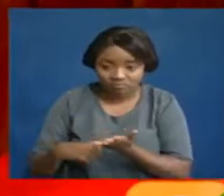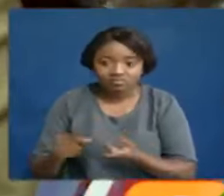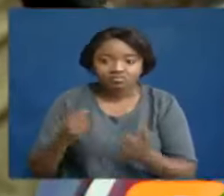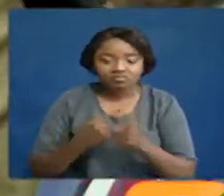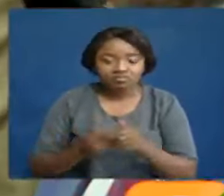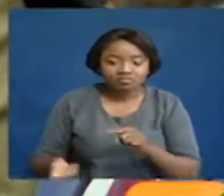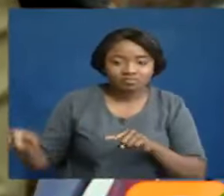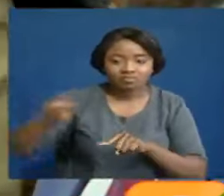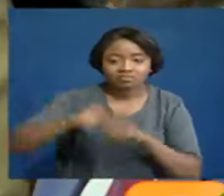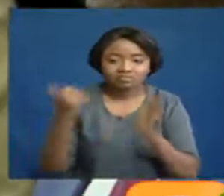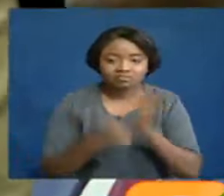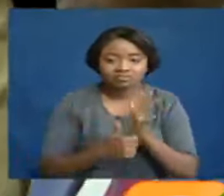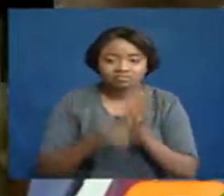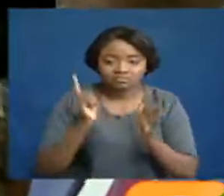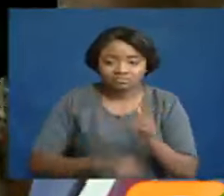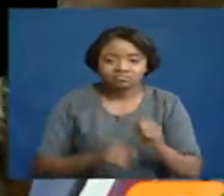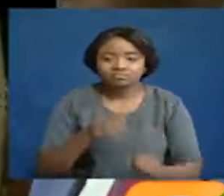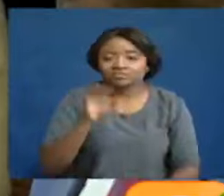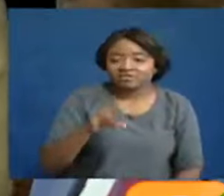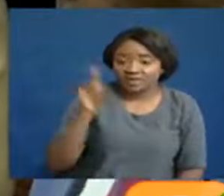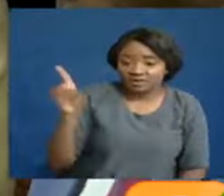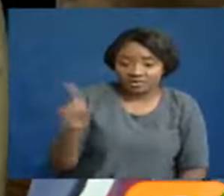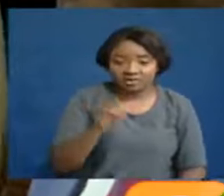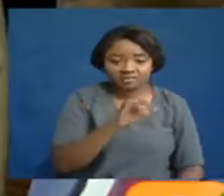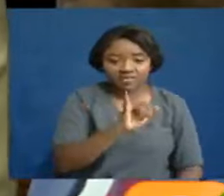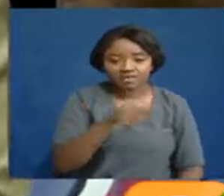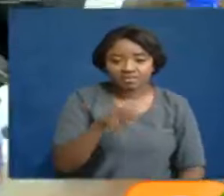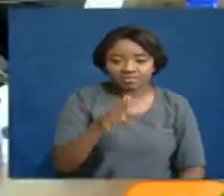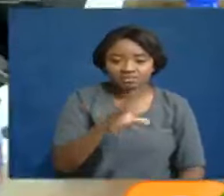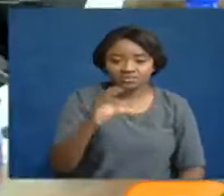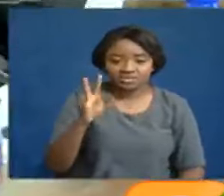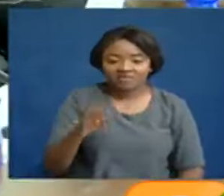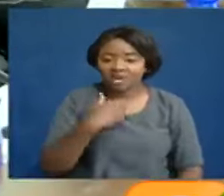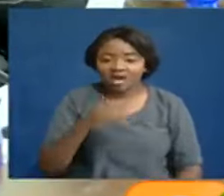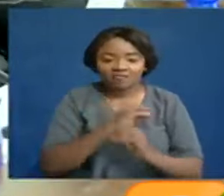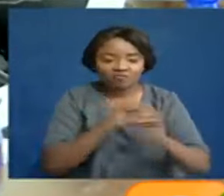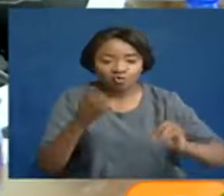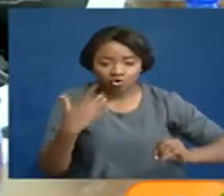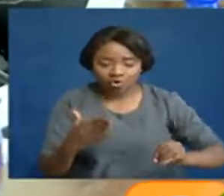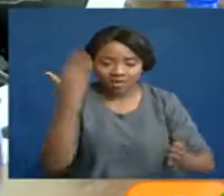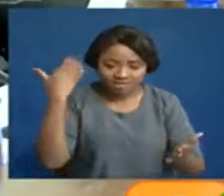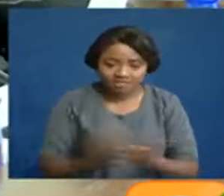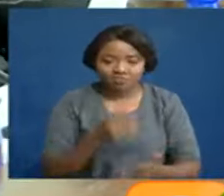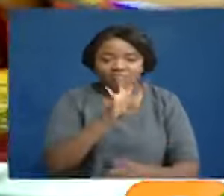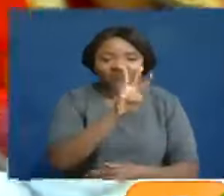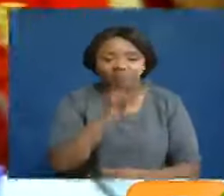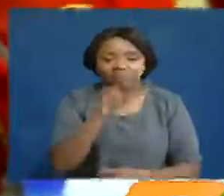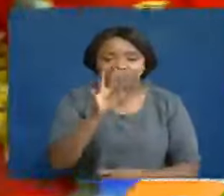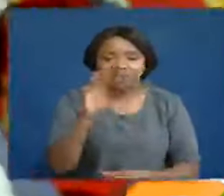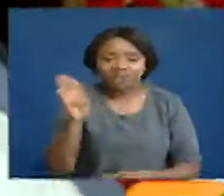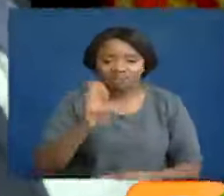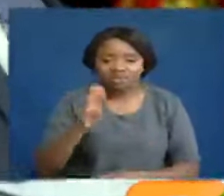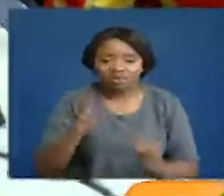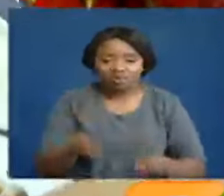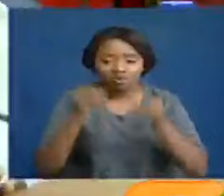in the works. As it emerged, IPUCCF did not have documents proving the 4.3 billion shillings offer. He who comes